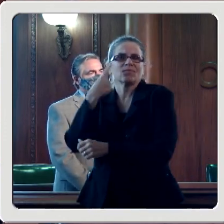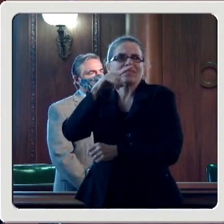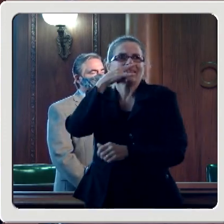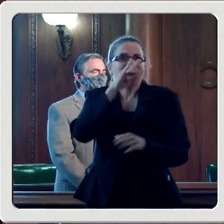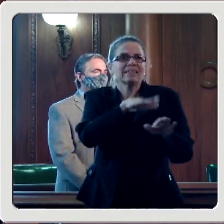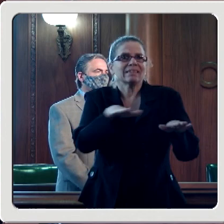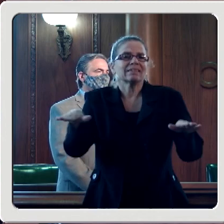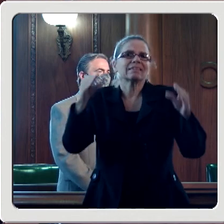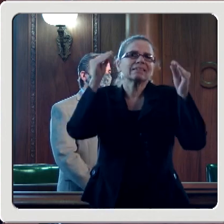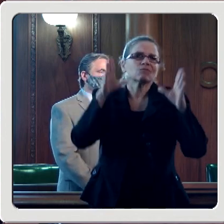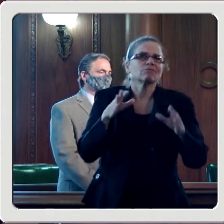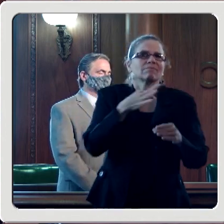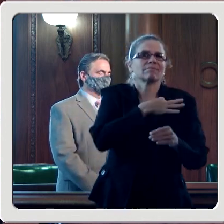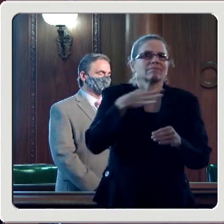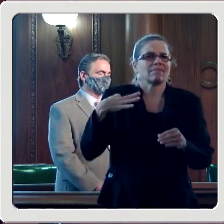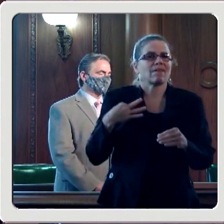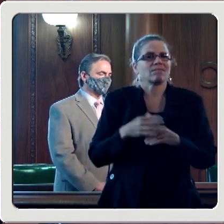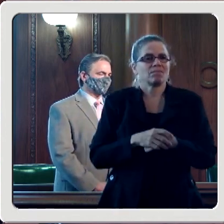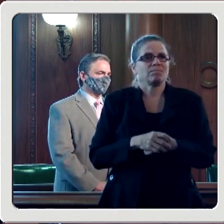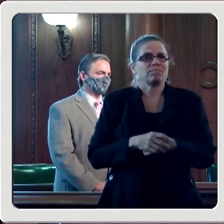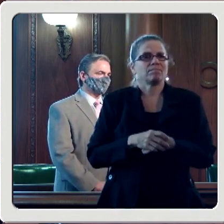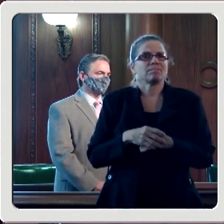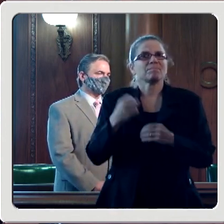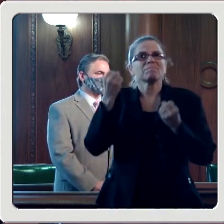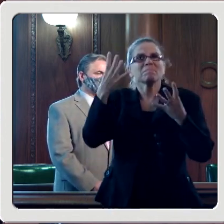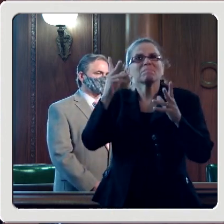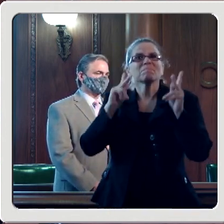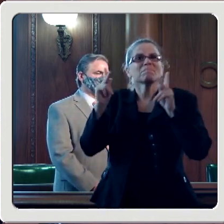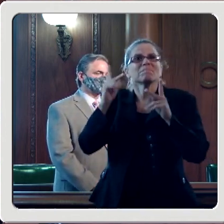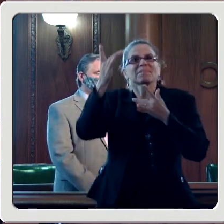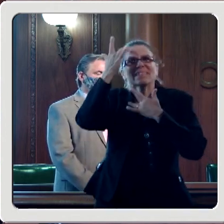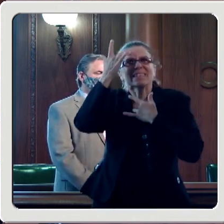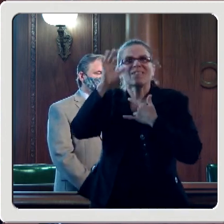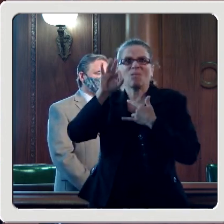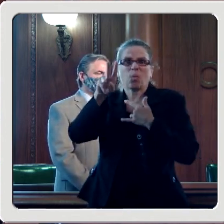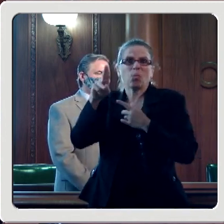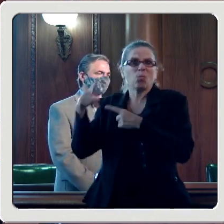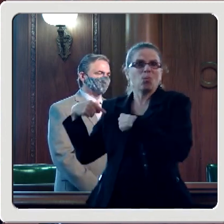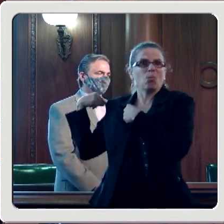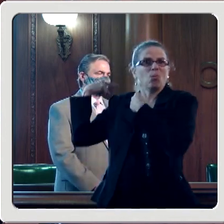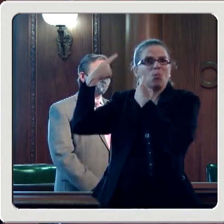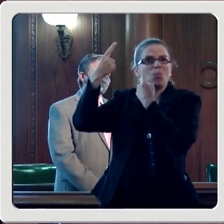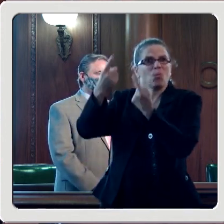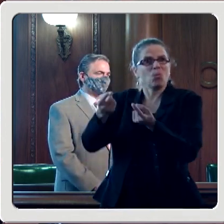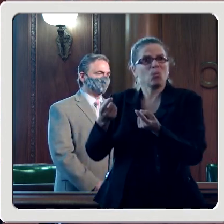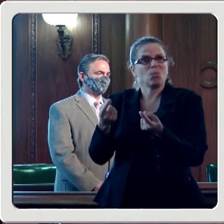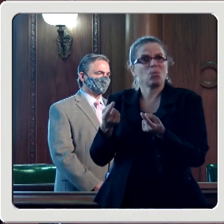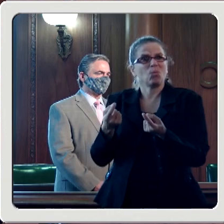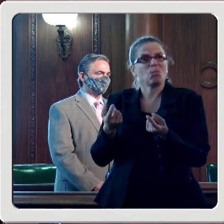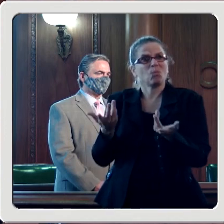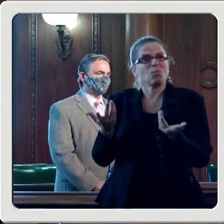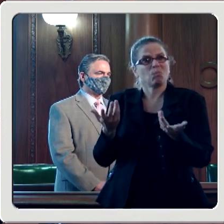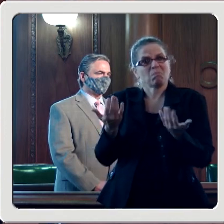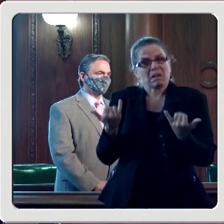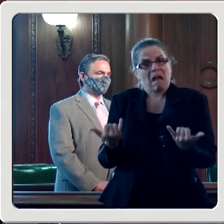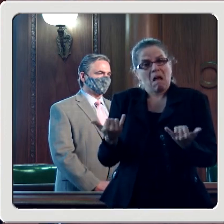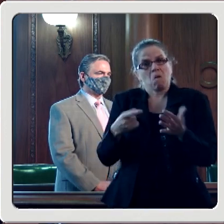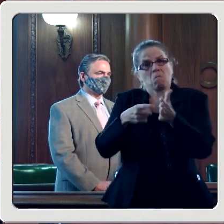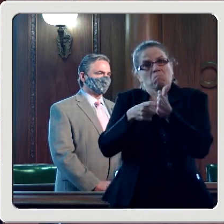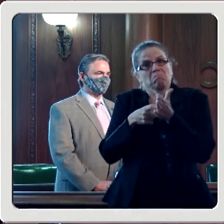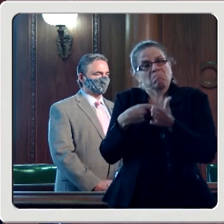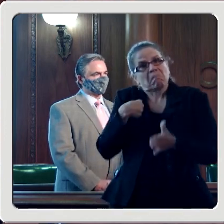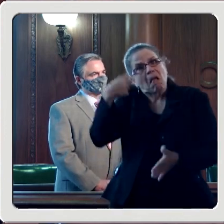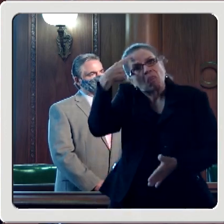several years, and I think this flu shot program will be a big help. We had a little snafu opening up our